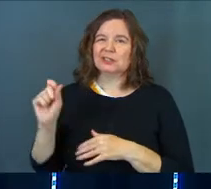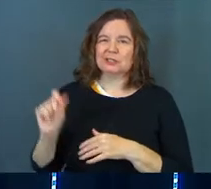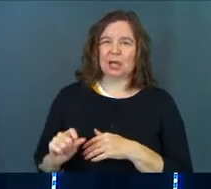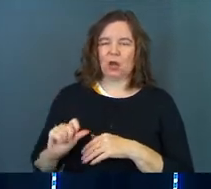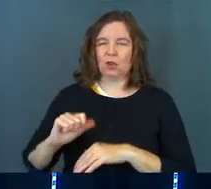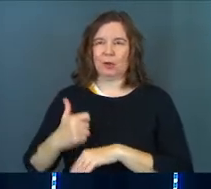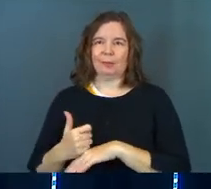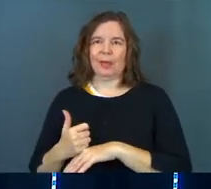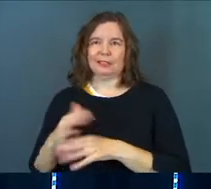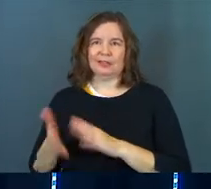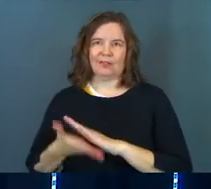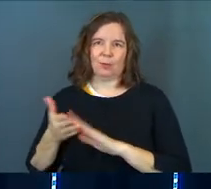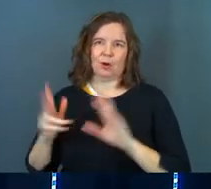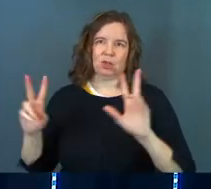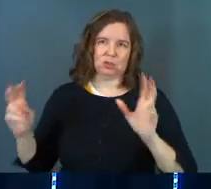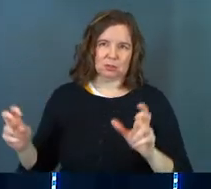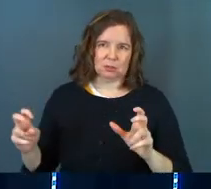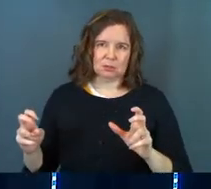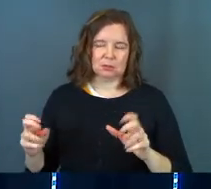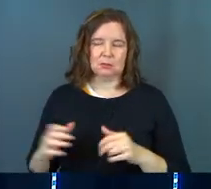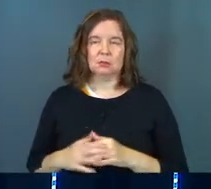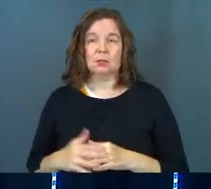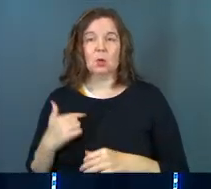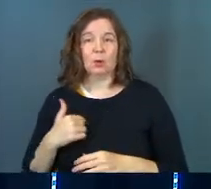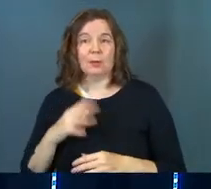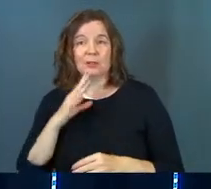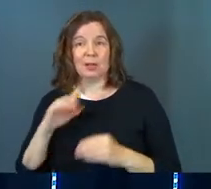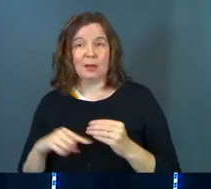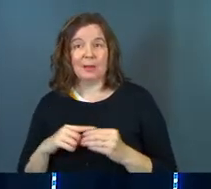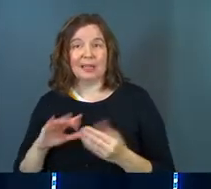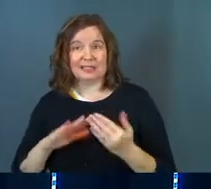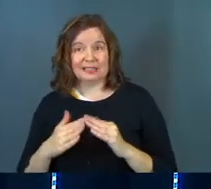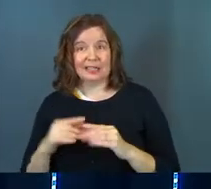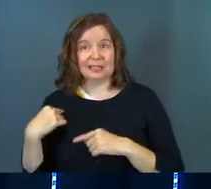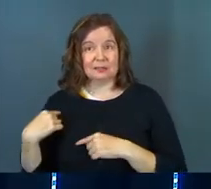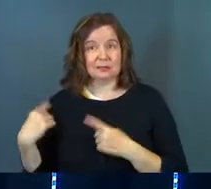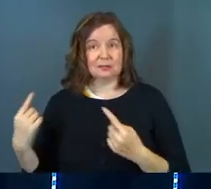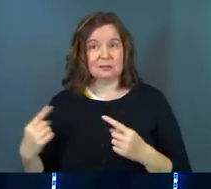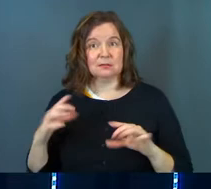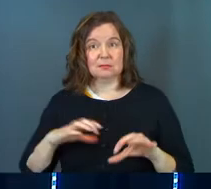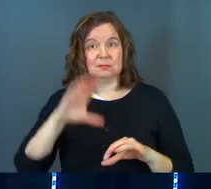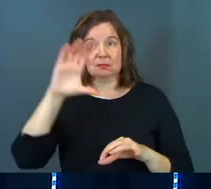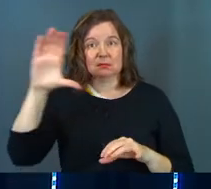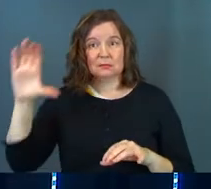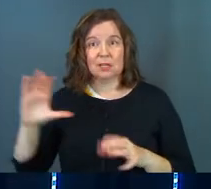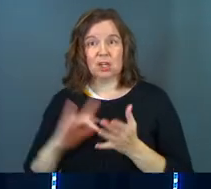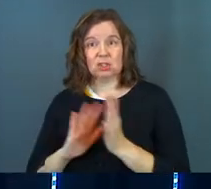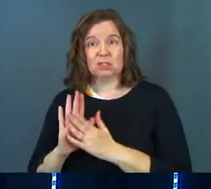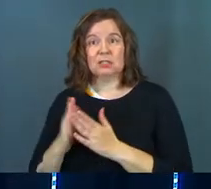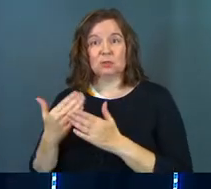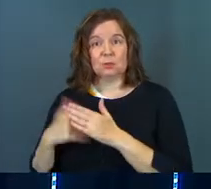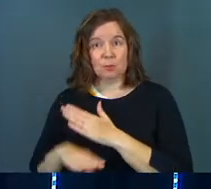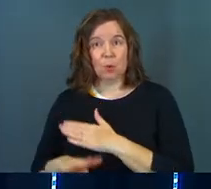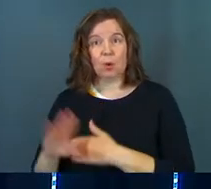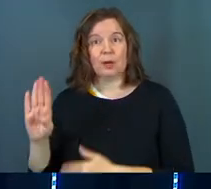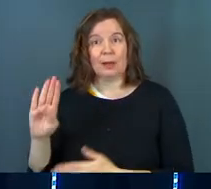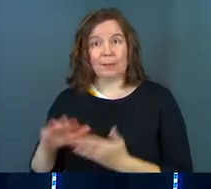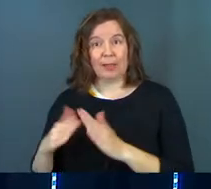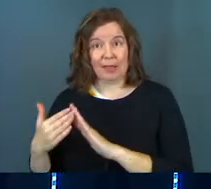kind of base of operations, if you want to think about it that way. So we've been talking about cities up to this point. And Jesus was born in Bethlehem.